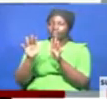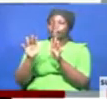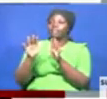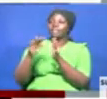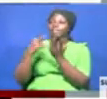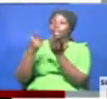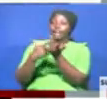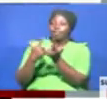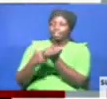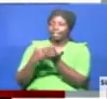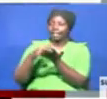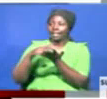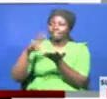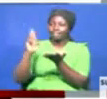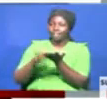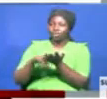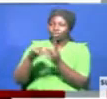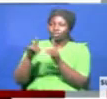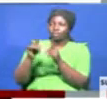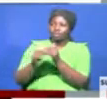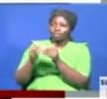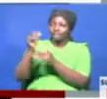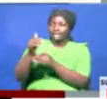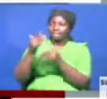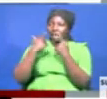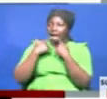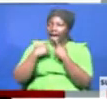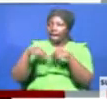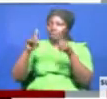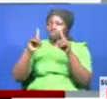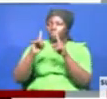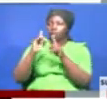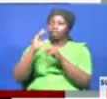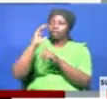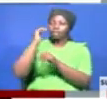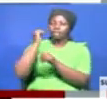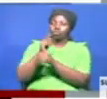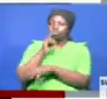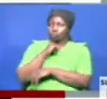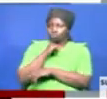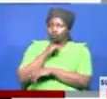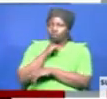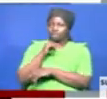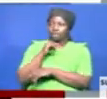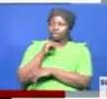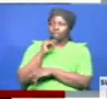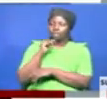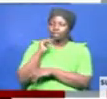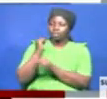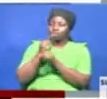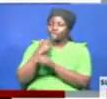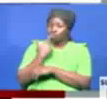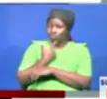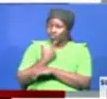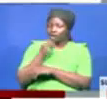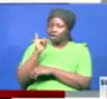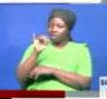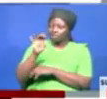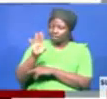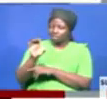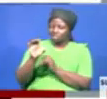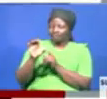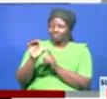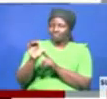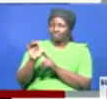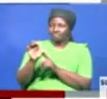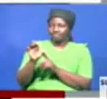verification, and then followed by declaration, shall be done by the IEBC. That is, and they say